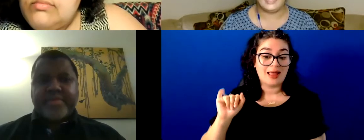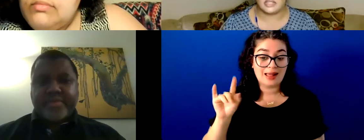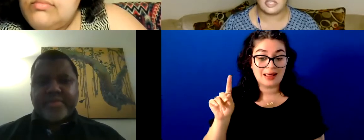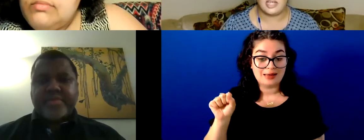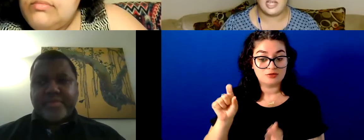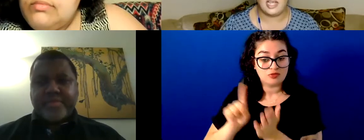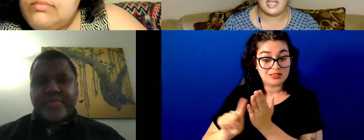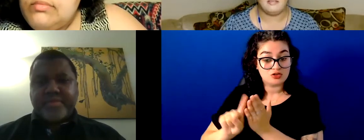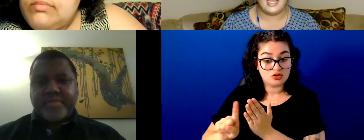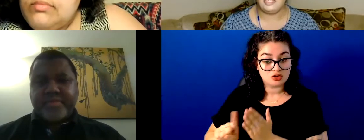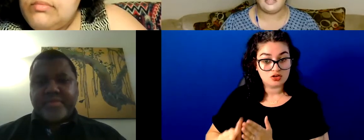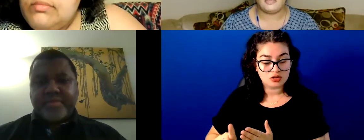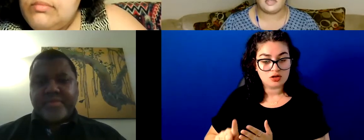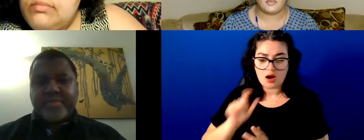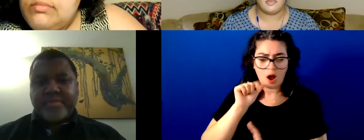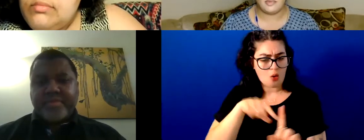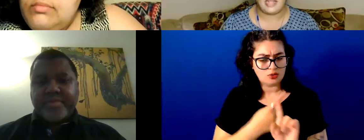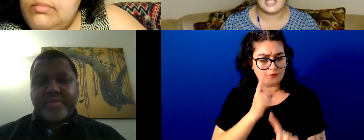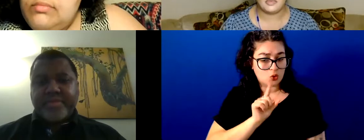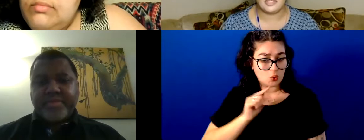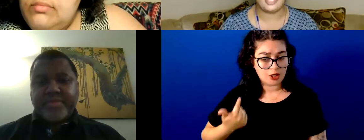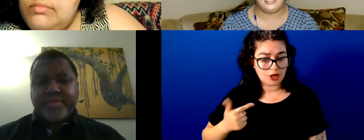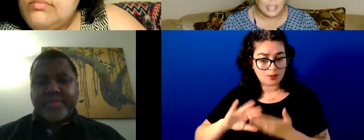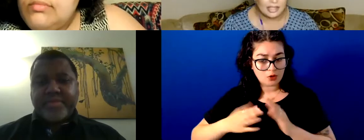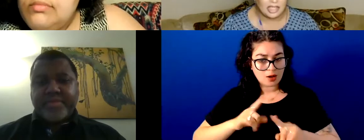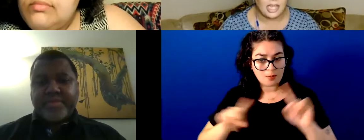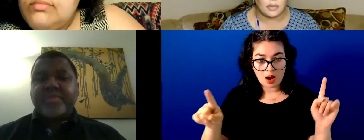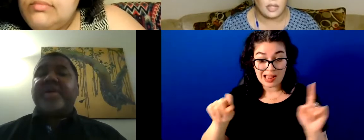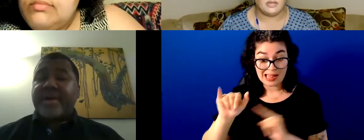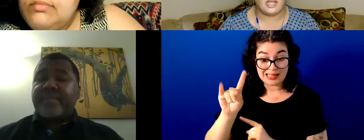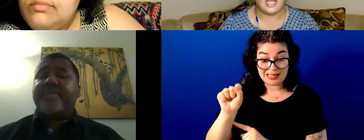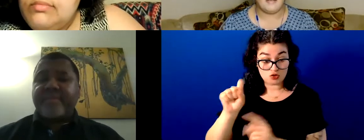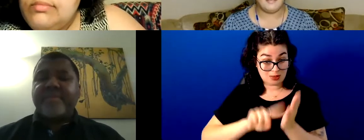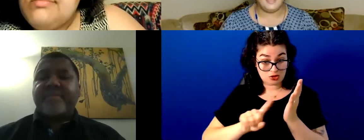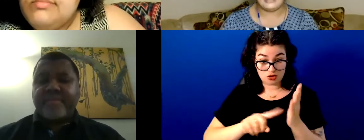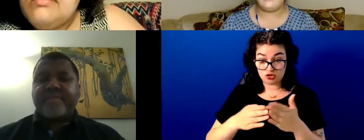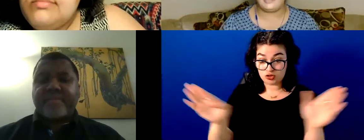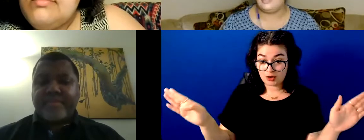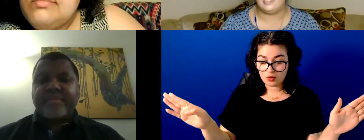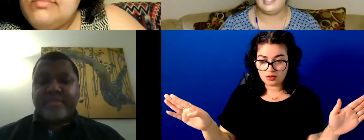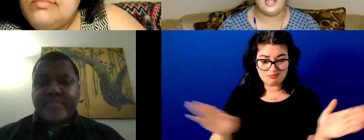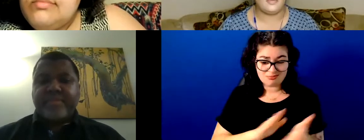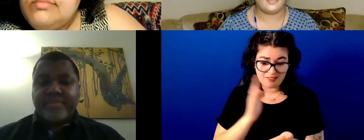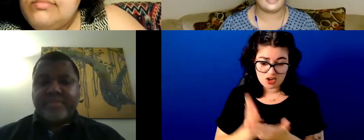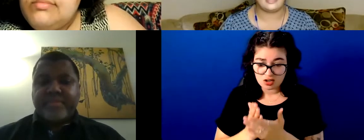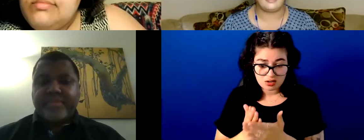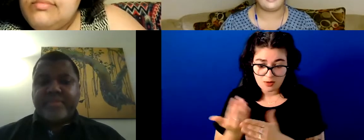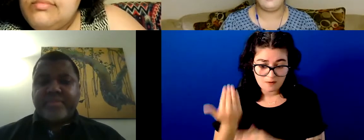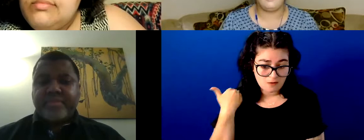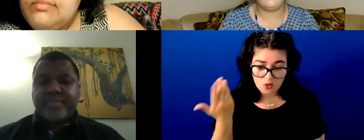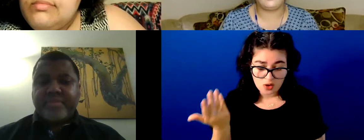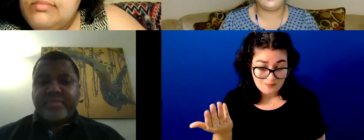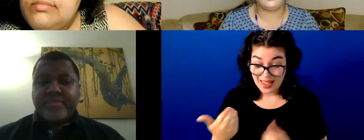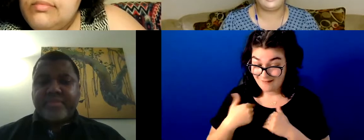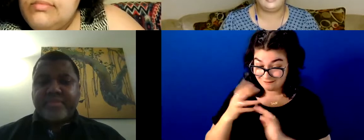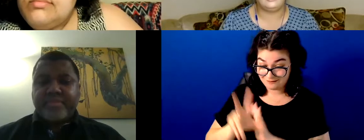research, not just for the queer community, but AIDS research in general, was never given. There's a video of